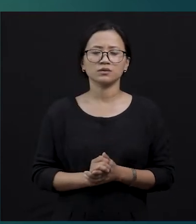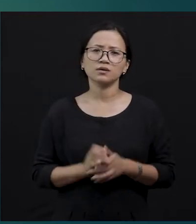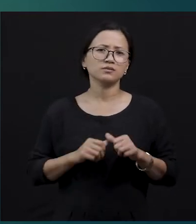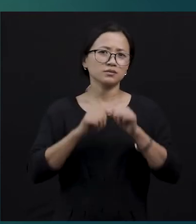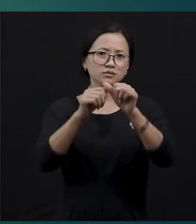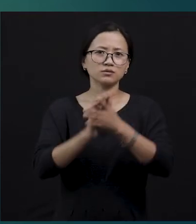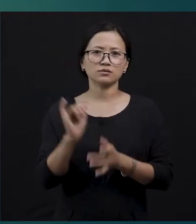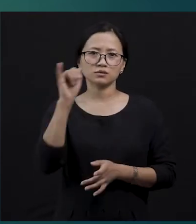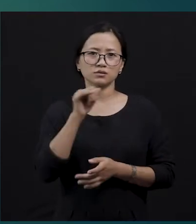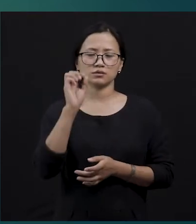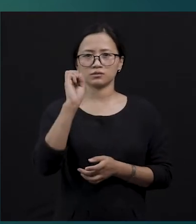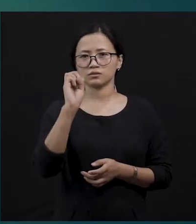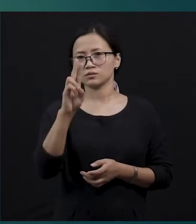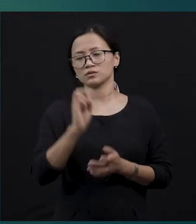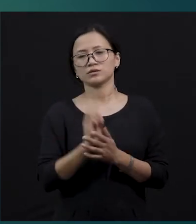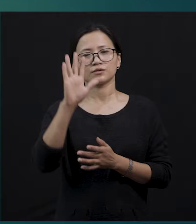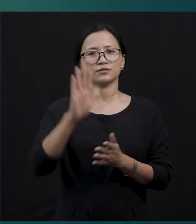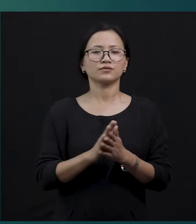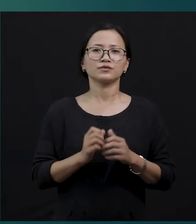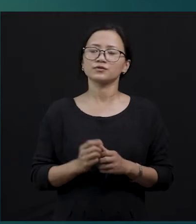after adding both of them is